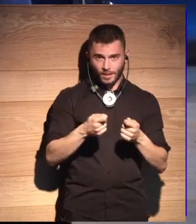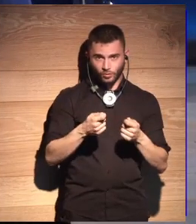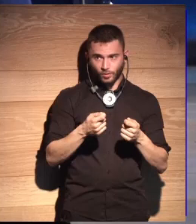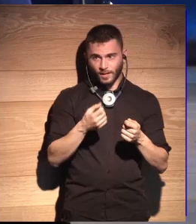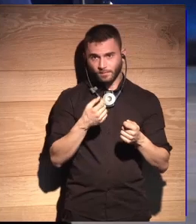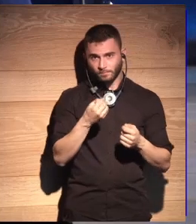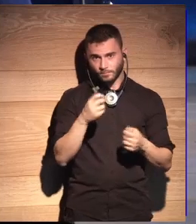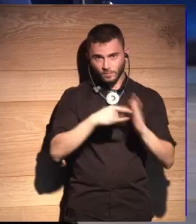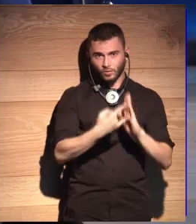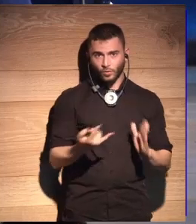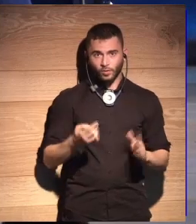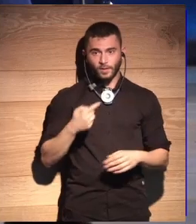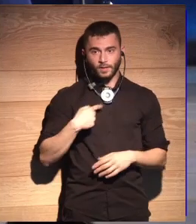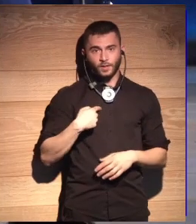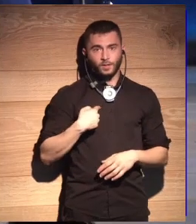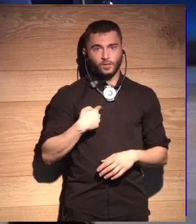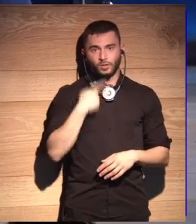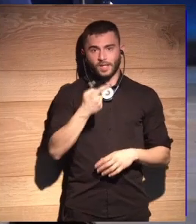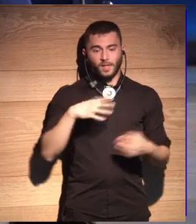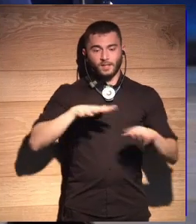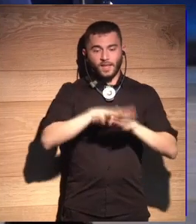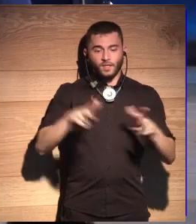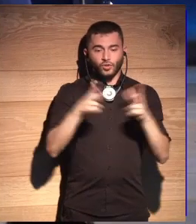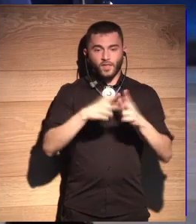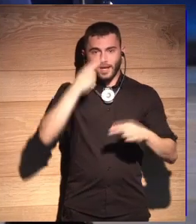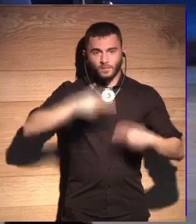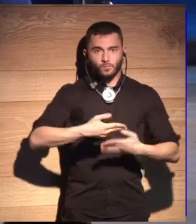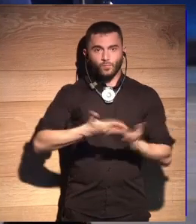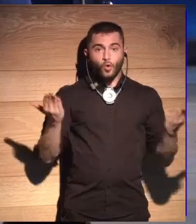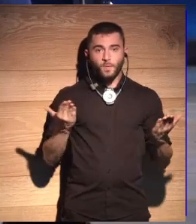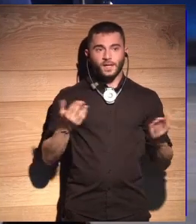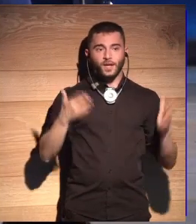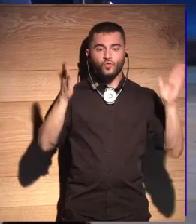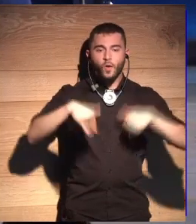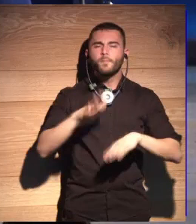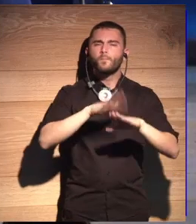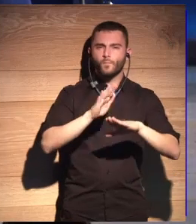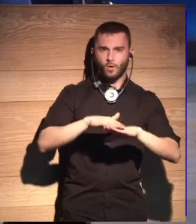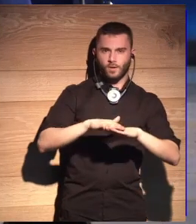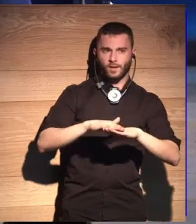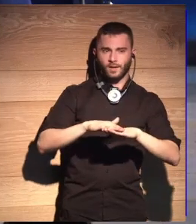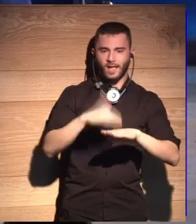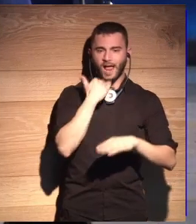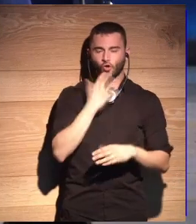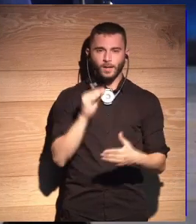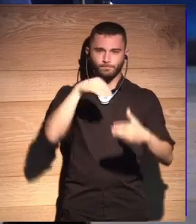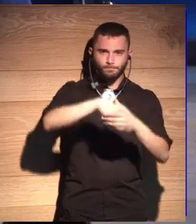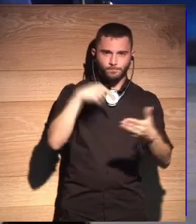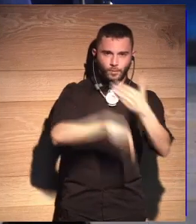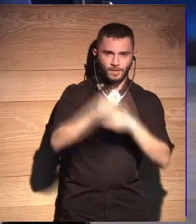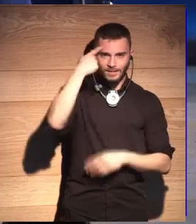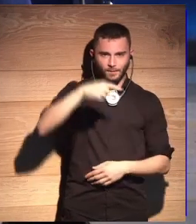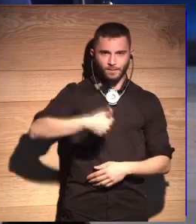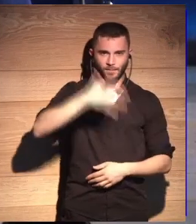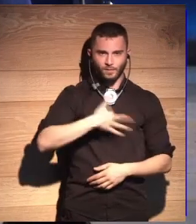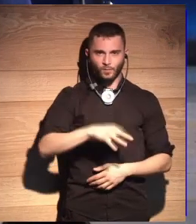regulatory framework can be a way out, and I can be more provocative. Perhaps why are there not public social media?